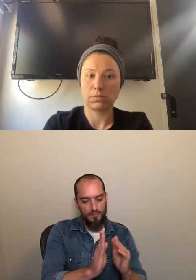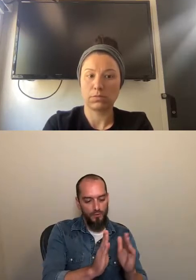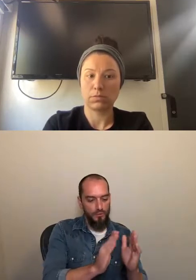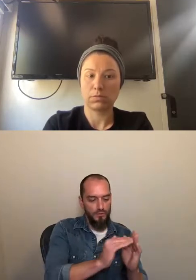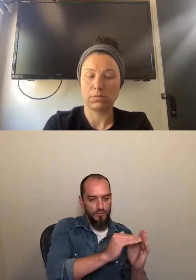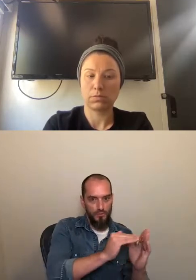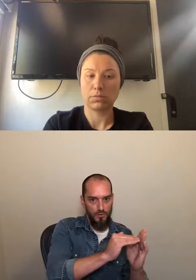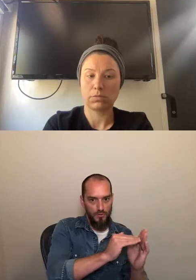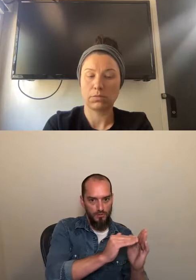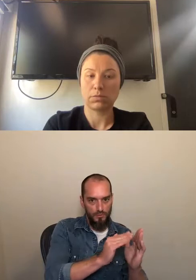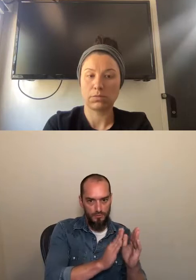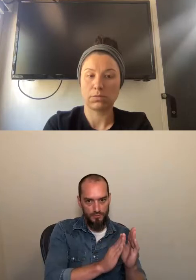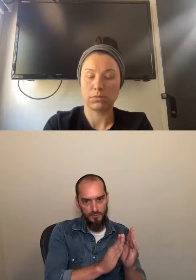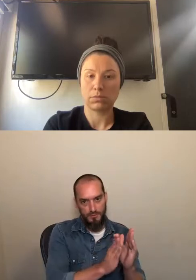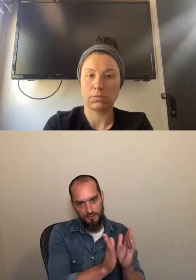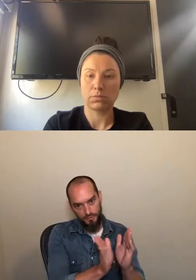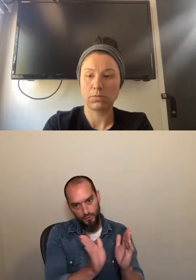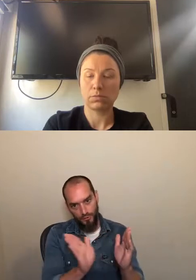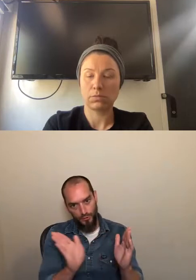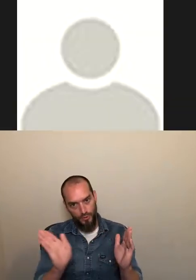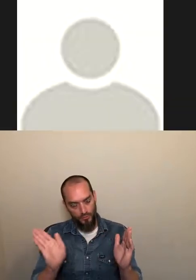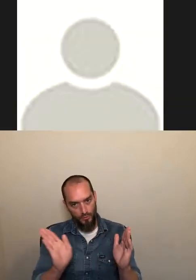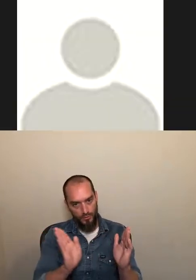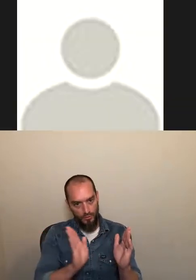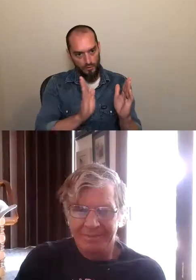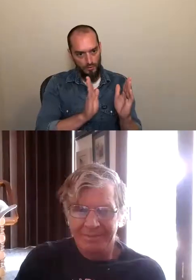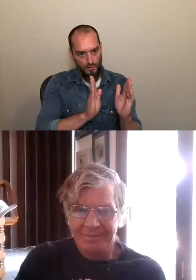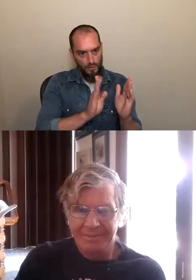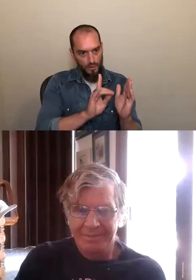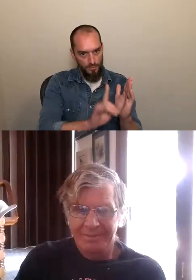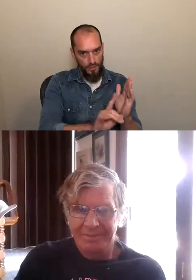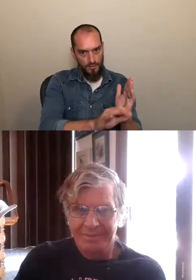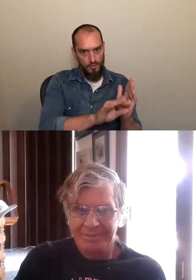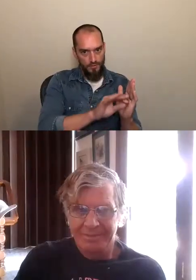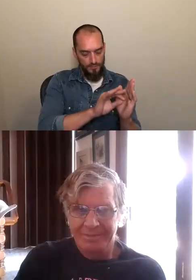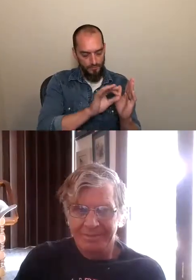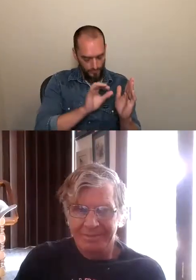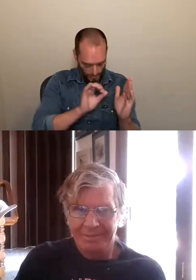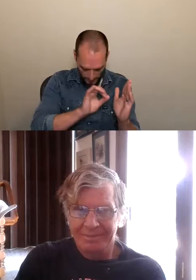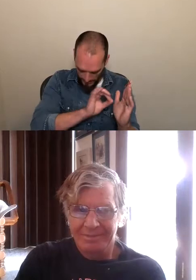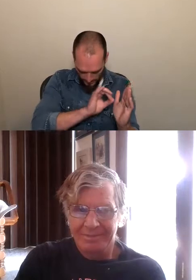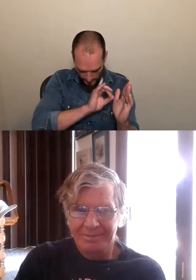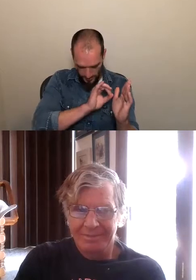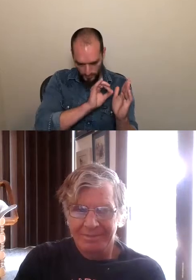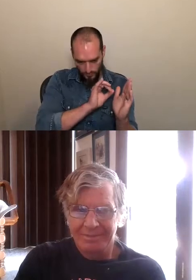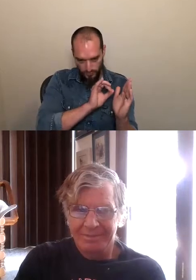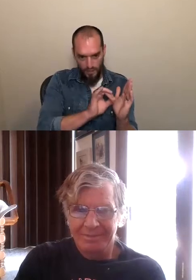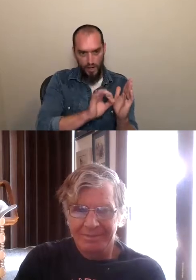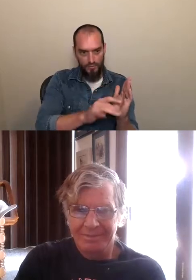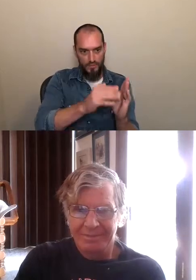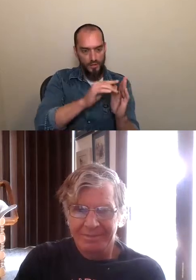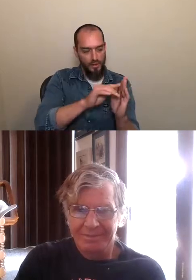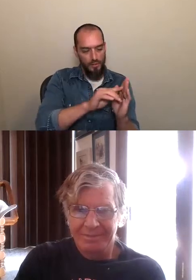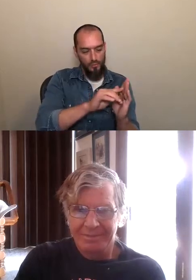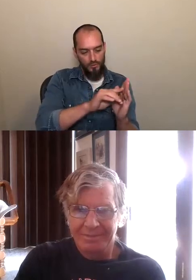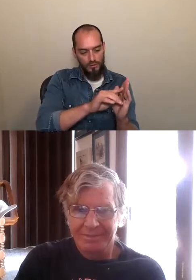Sometimes the smoke goes into the wall. Sometimes it's pushed away from the wall. But, and it's very